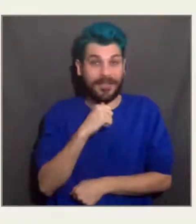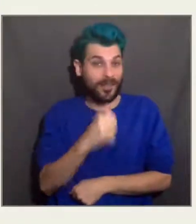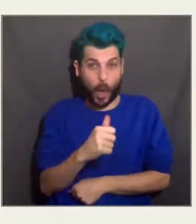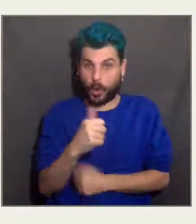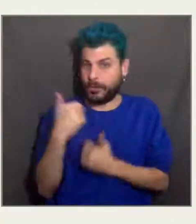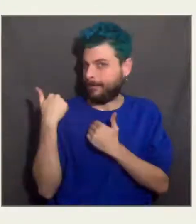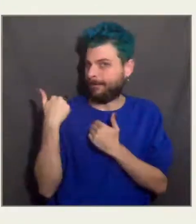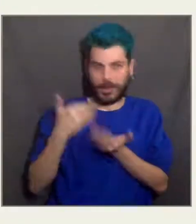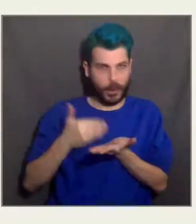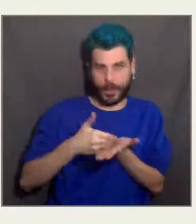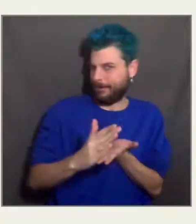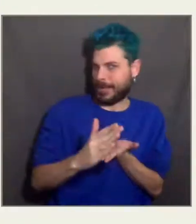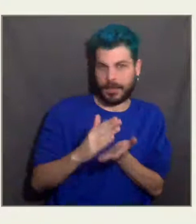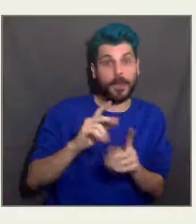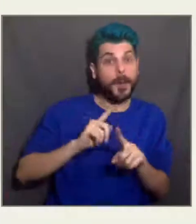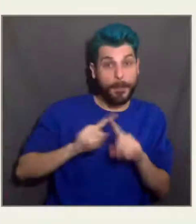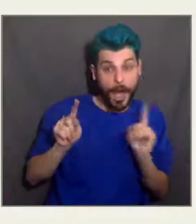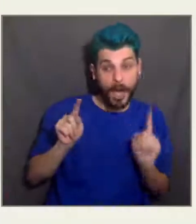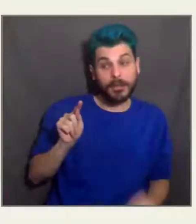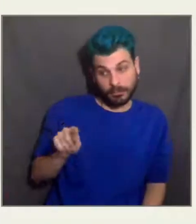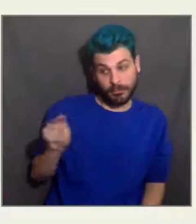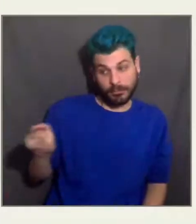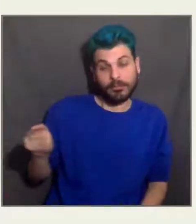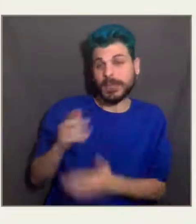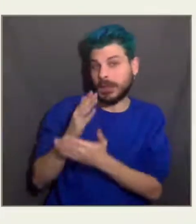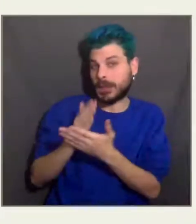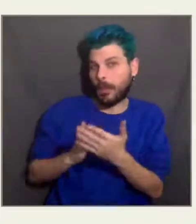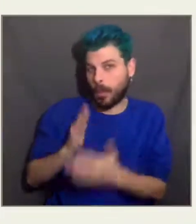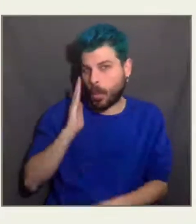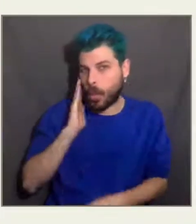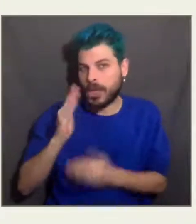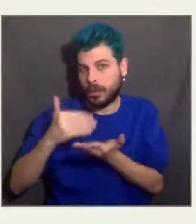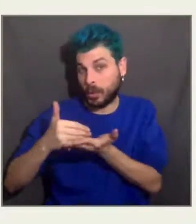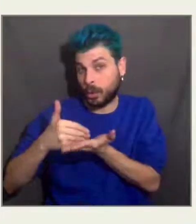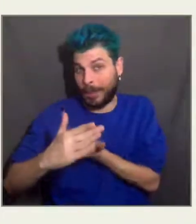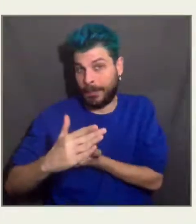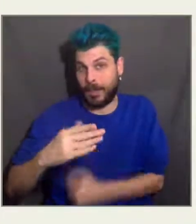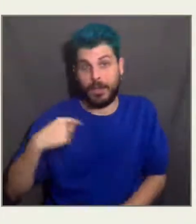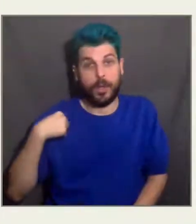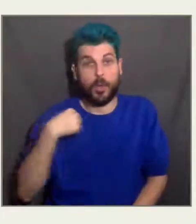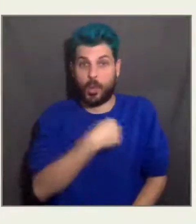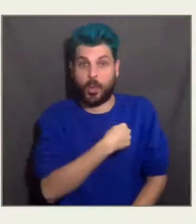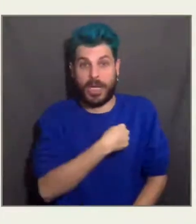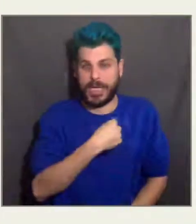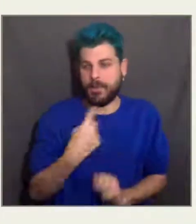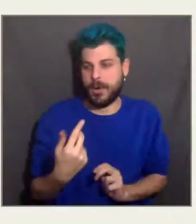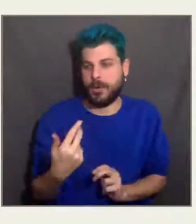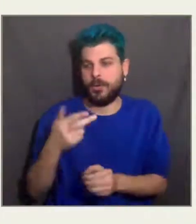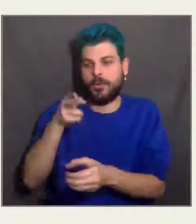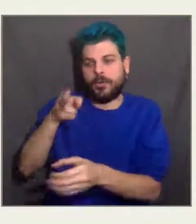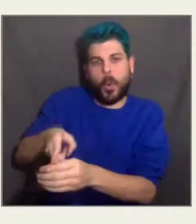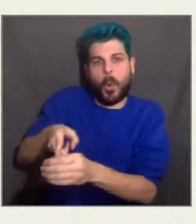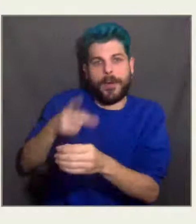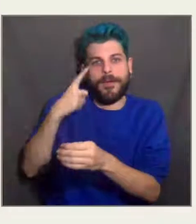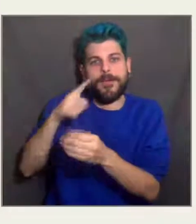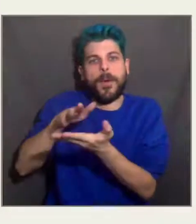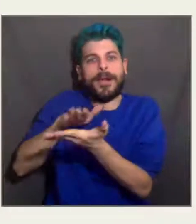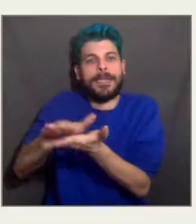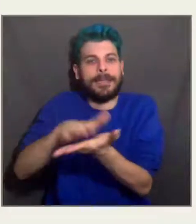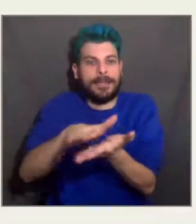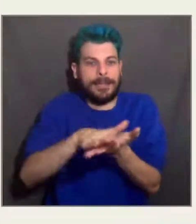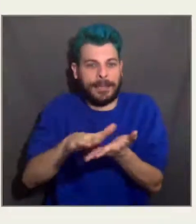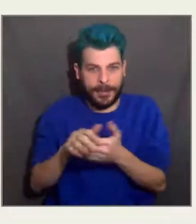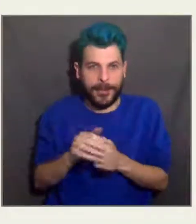coordinate with them, so they ask us to participate in helping clean up the garbage when we're asked. Or we do have our weekly,